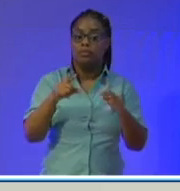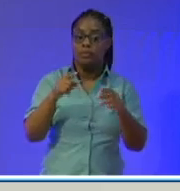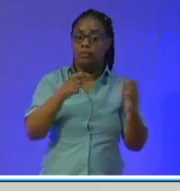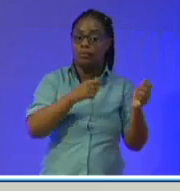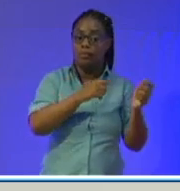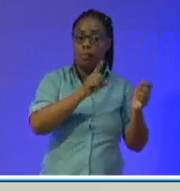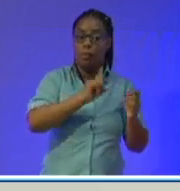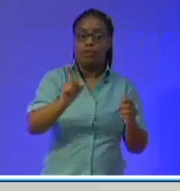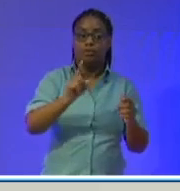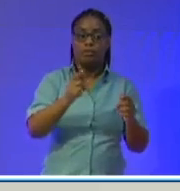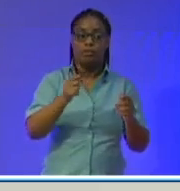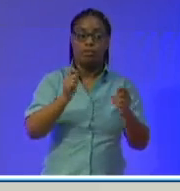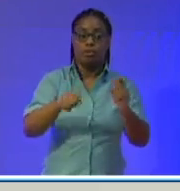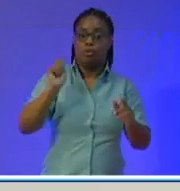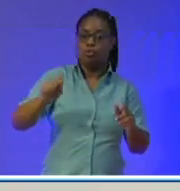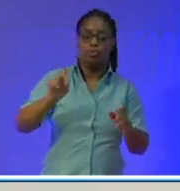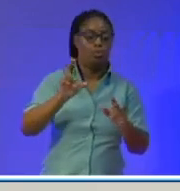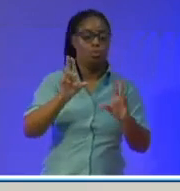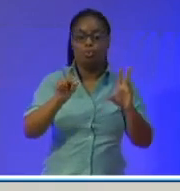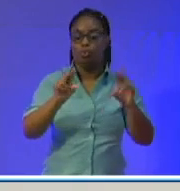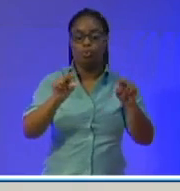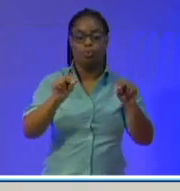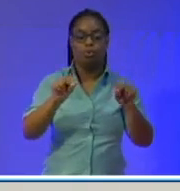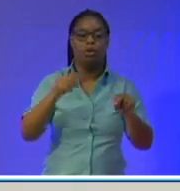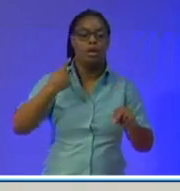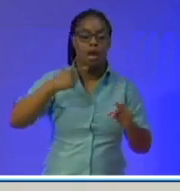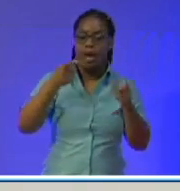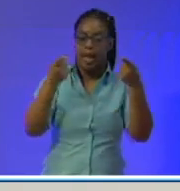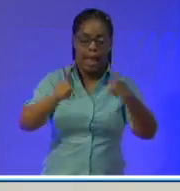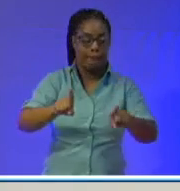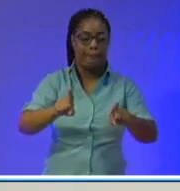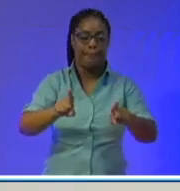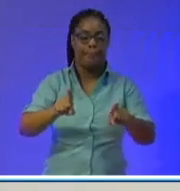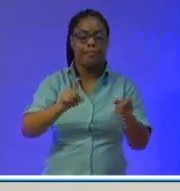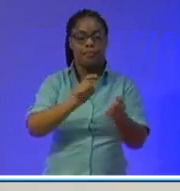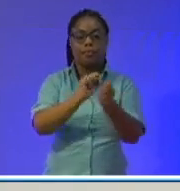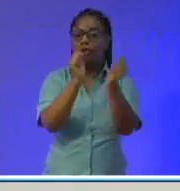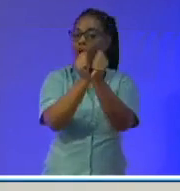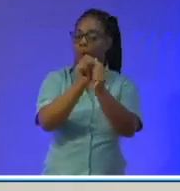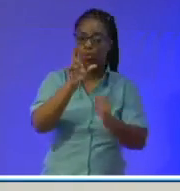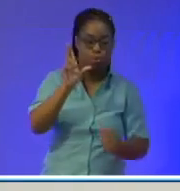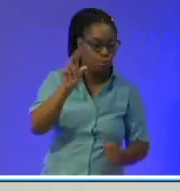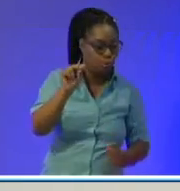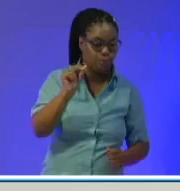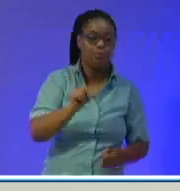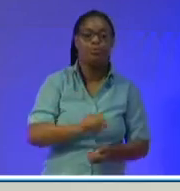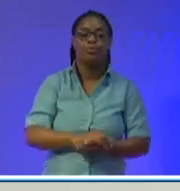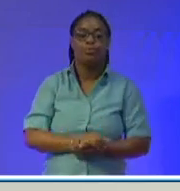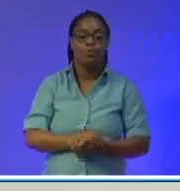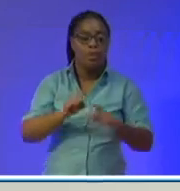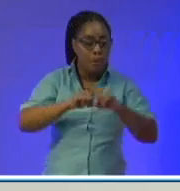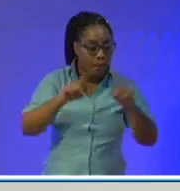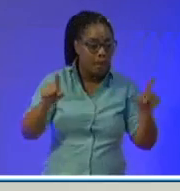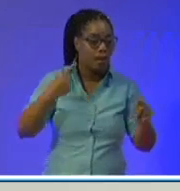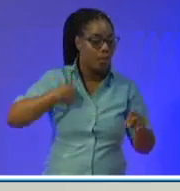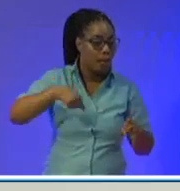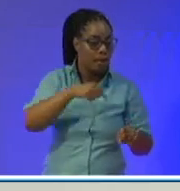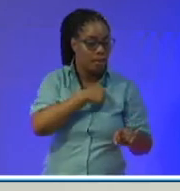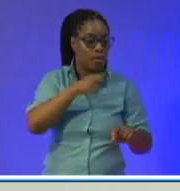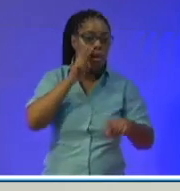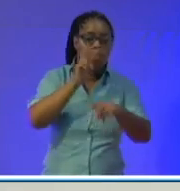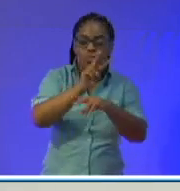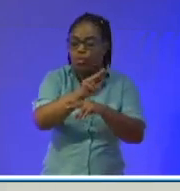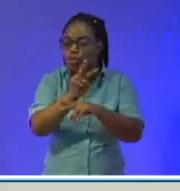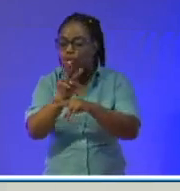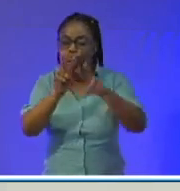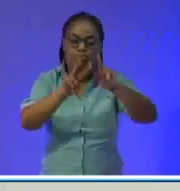Thank you for raising the issue. And currently, the legal department is in